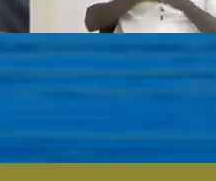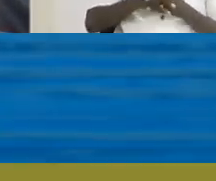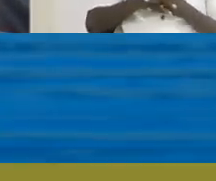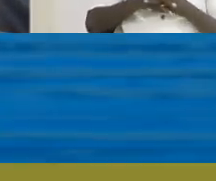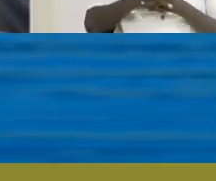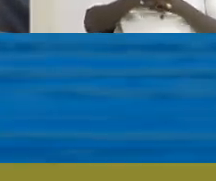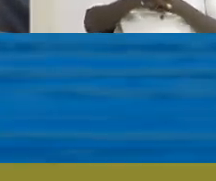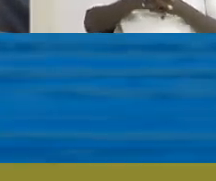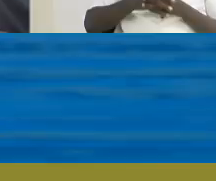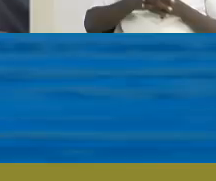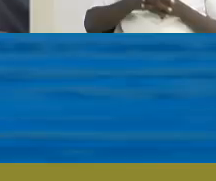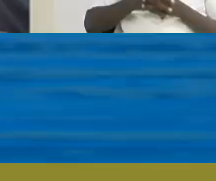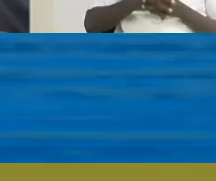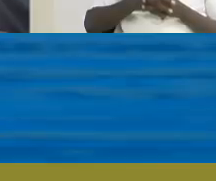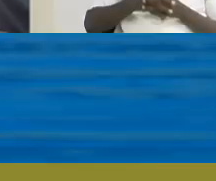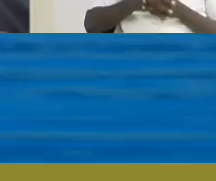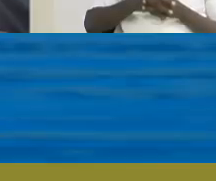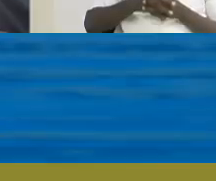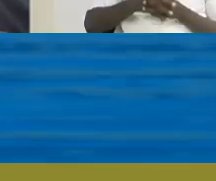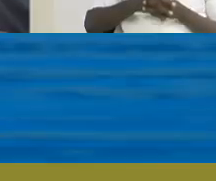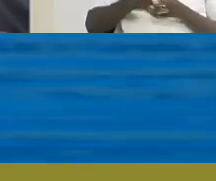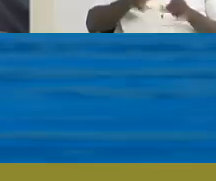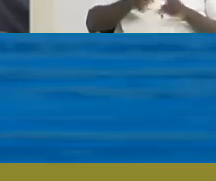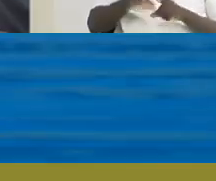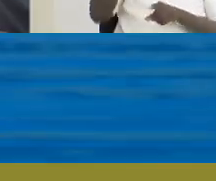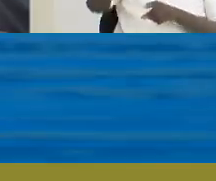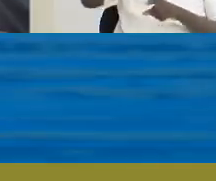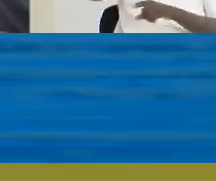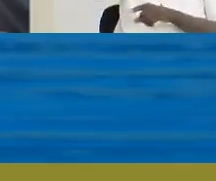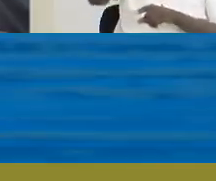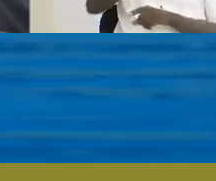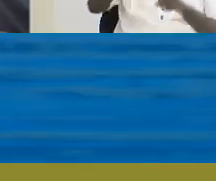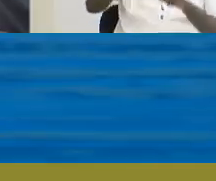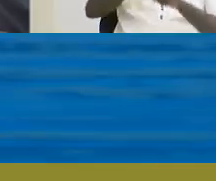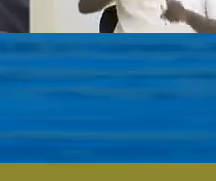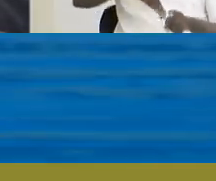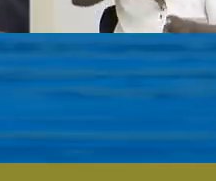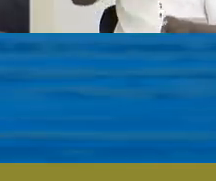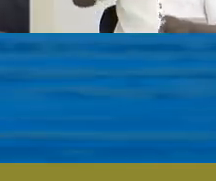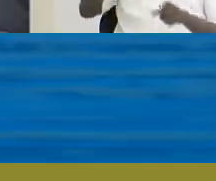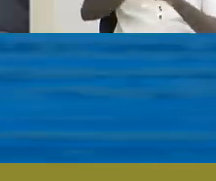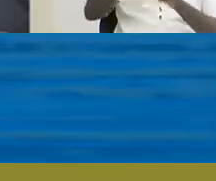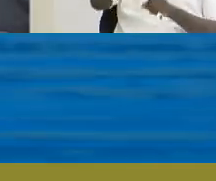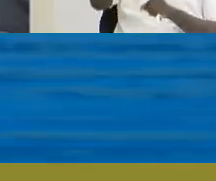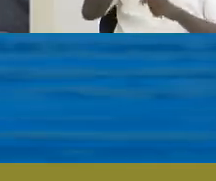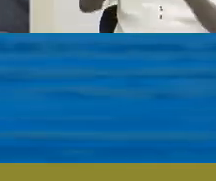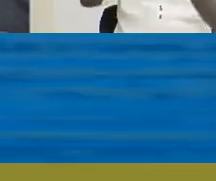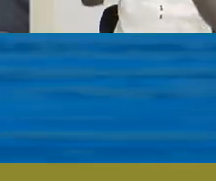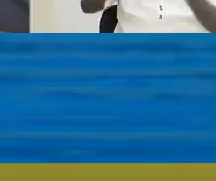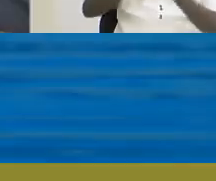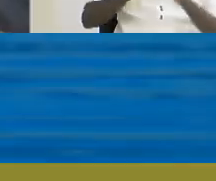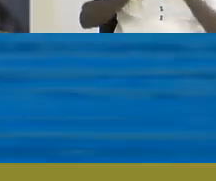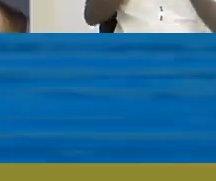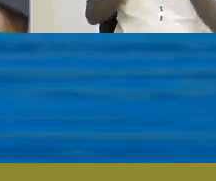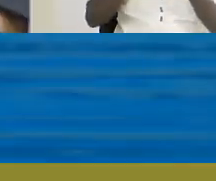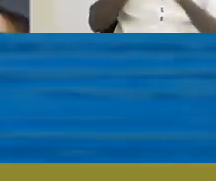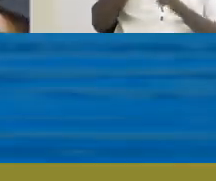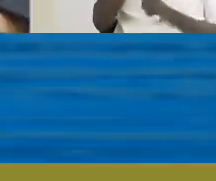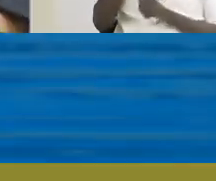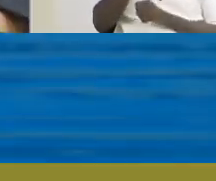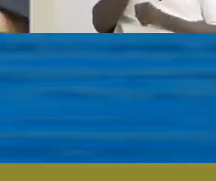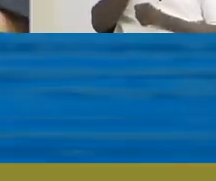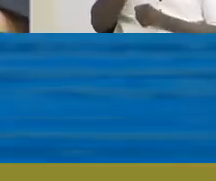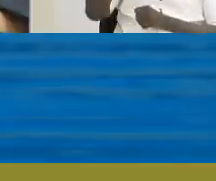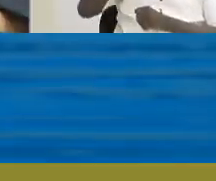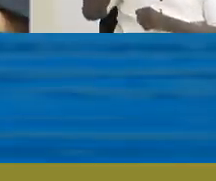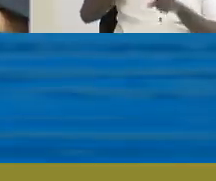And I addressed him very bitterly because I was hurt. He apologized, though, but the damage had